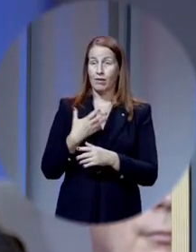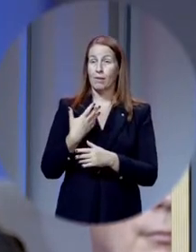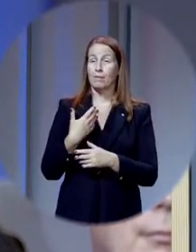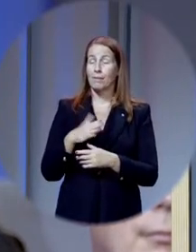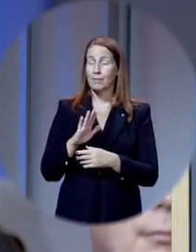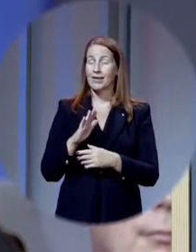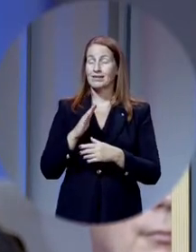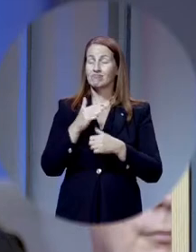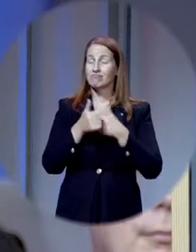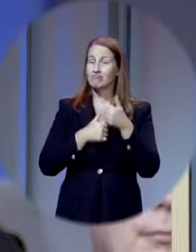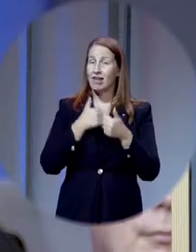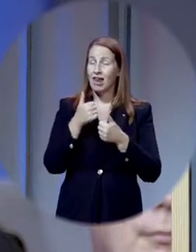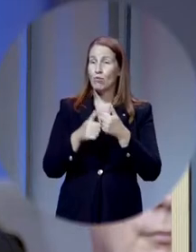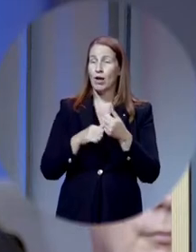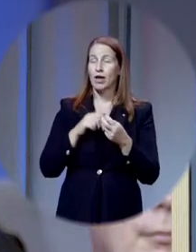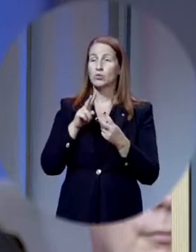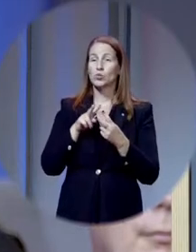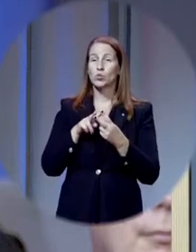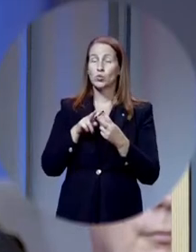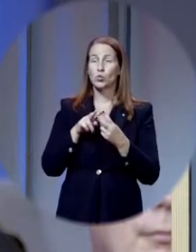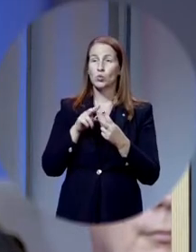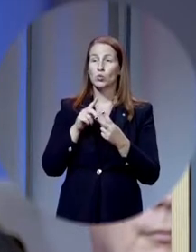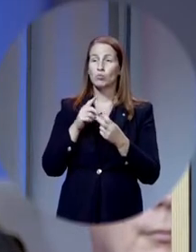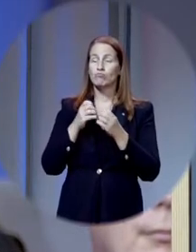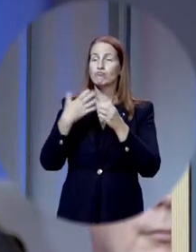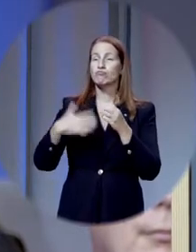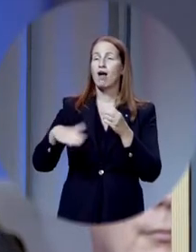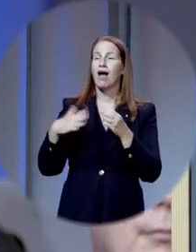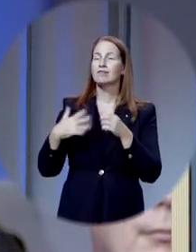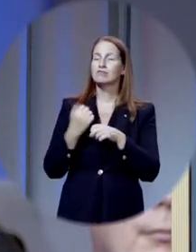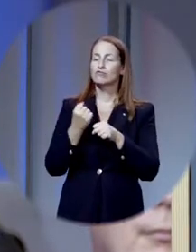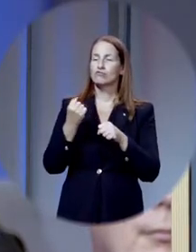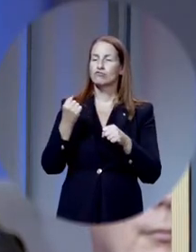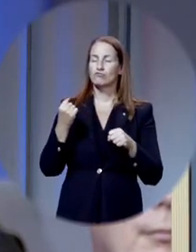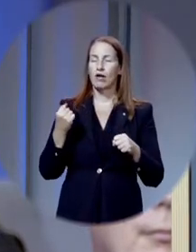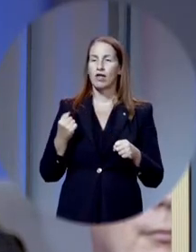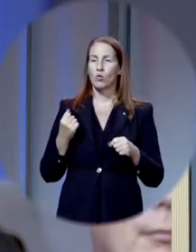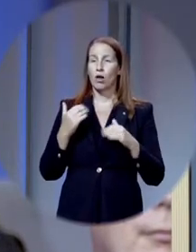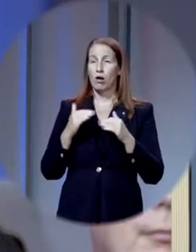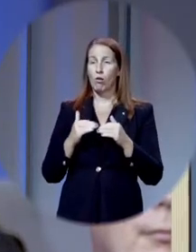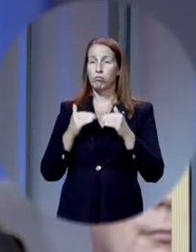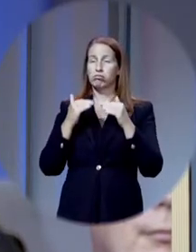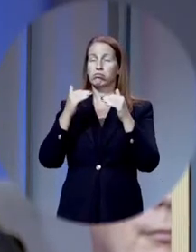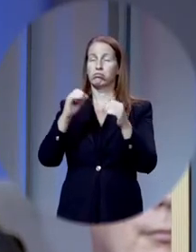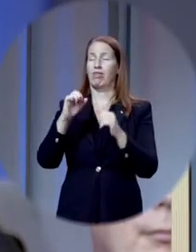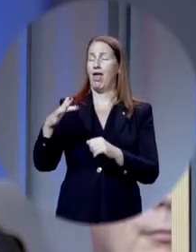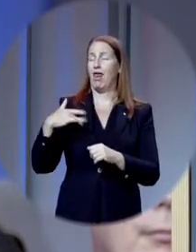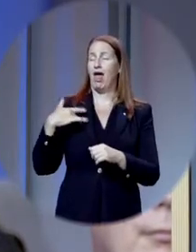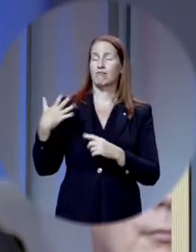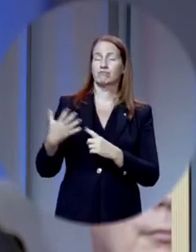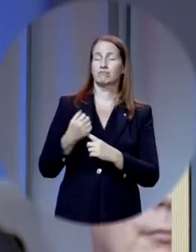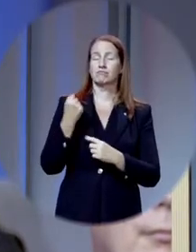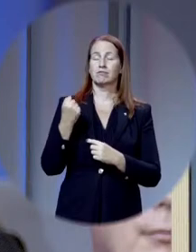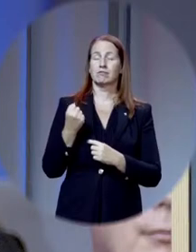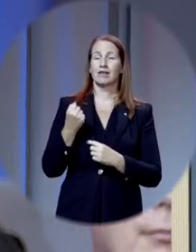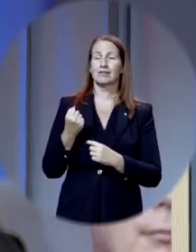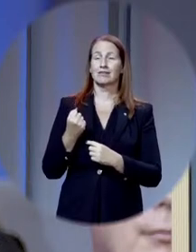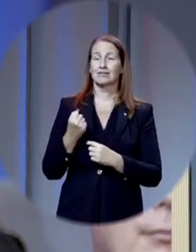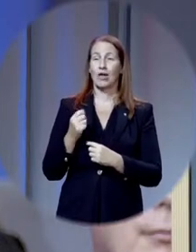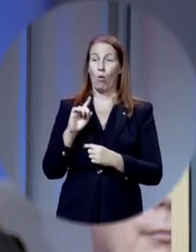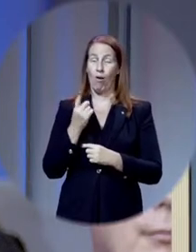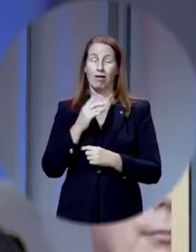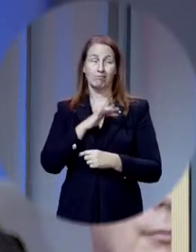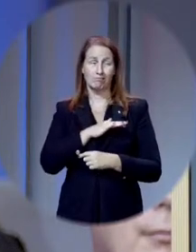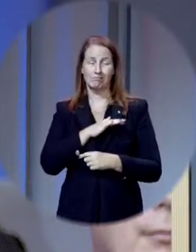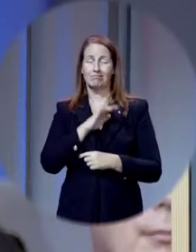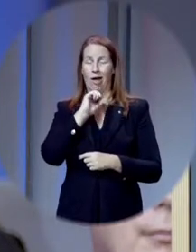graduates who have gone on to achieve astonishing success, one of whom you'll hear about later.